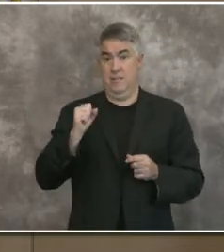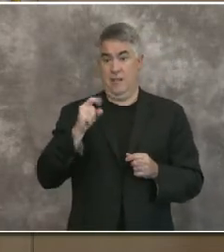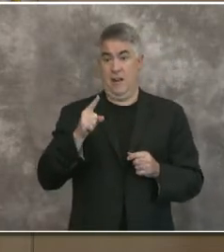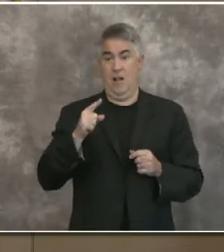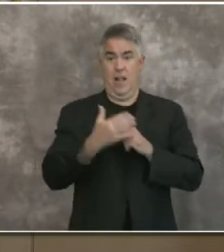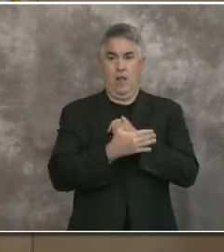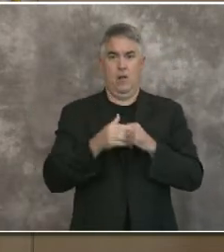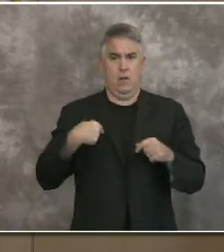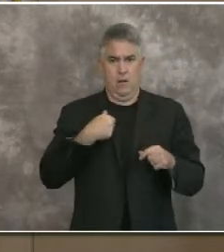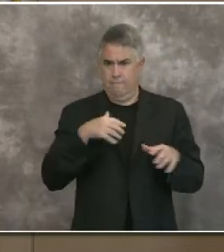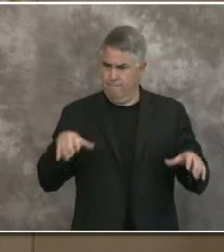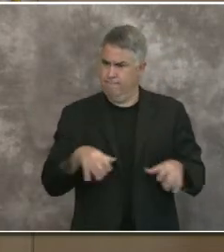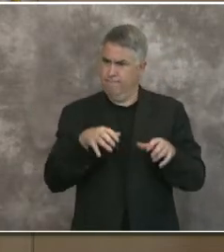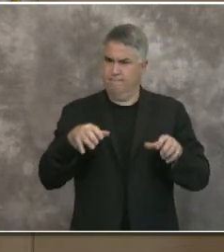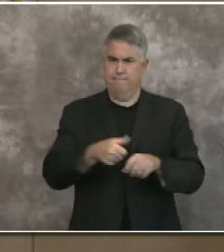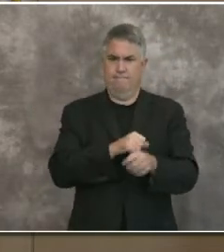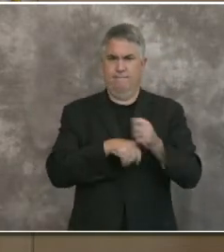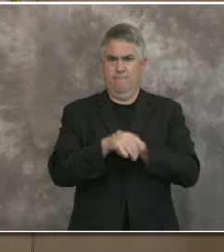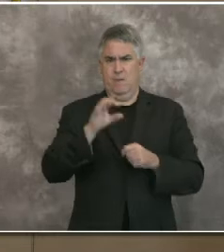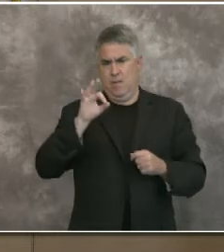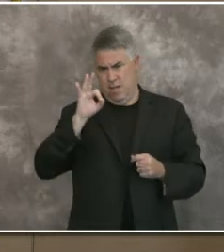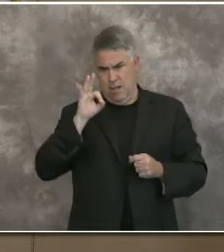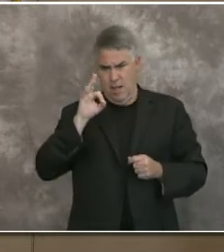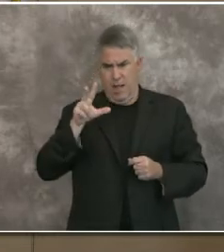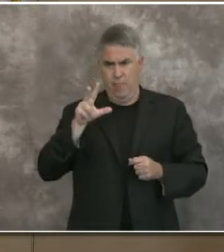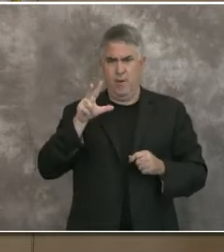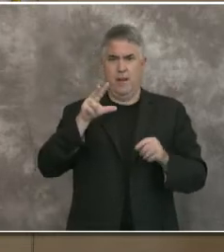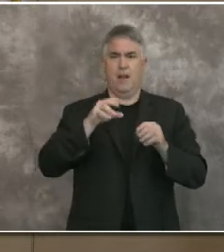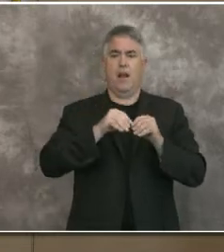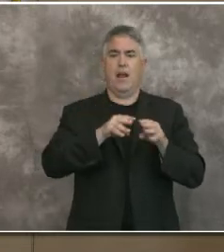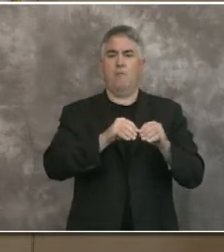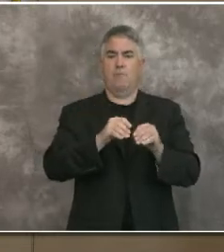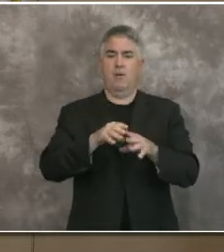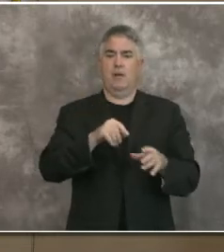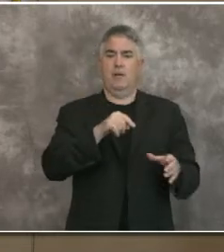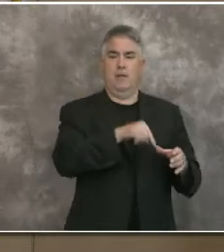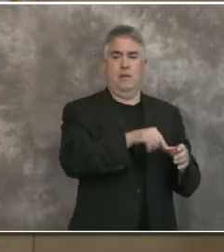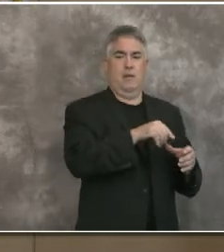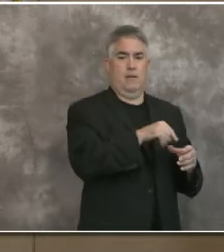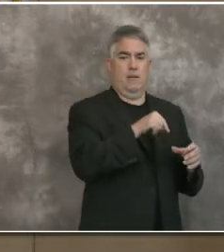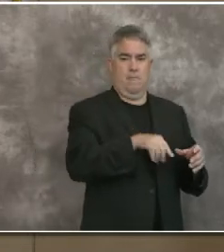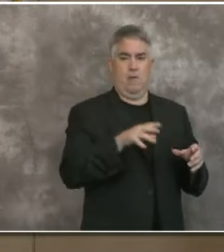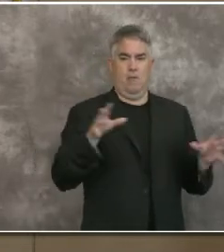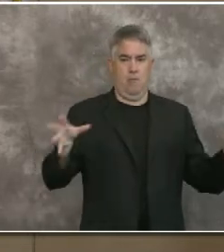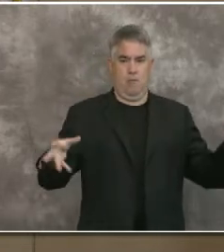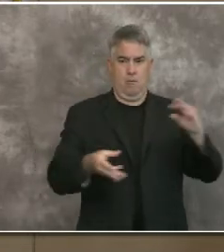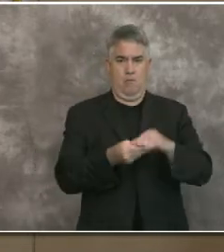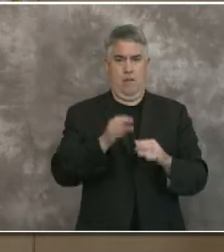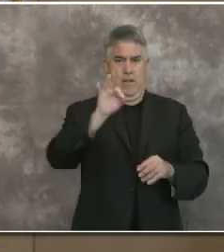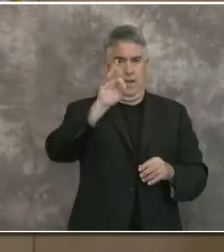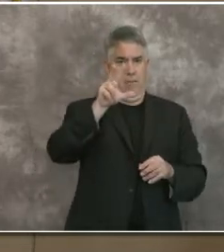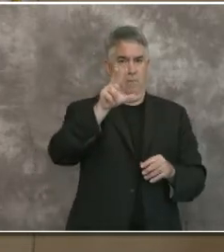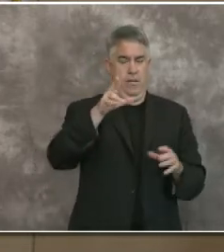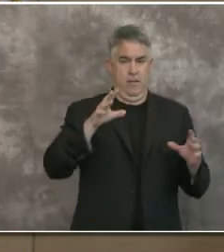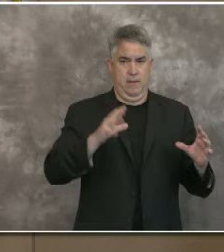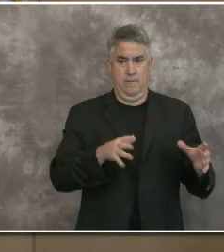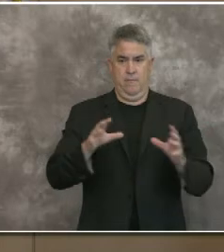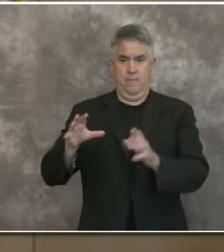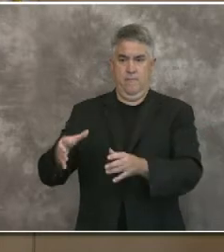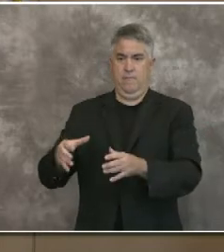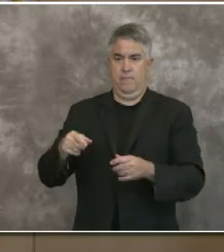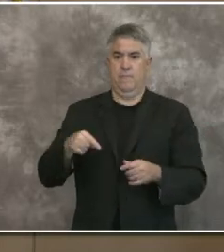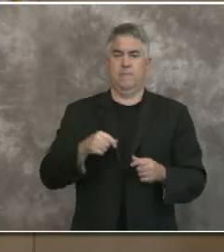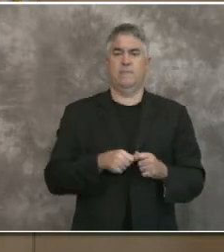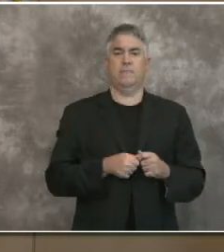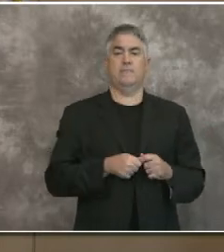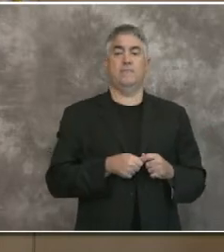been 93 outbreaks in congregate settings and community settings. Of these 93 outbreaks, 40